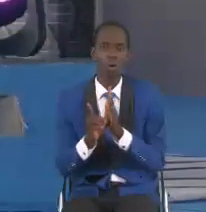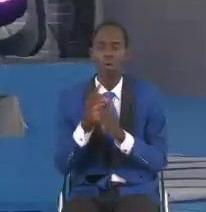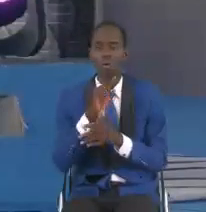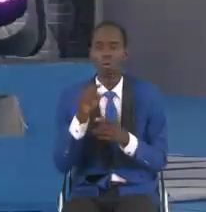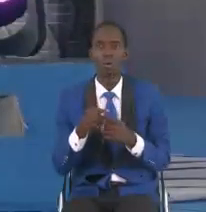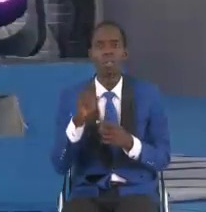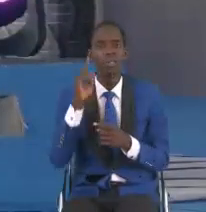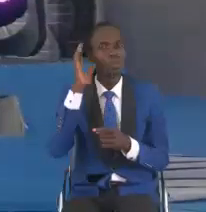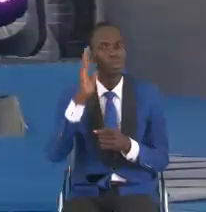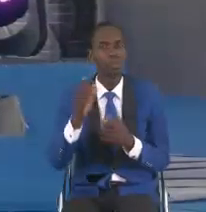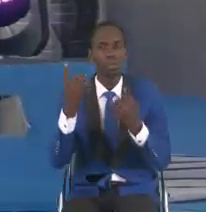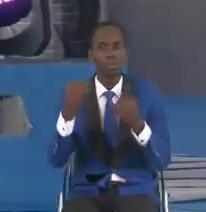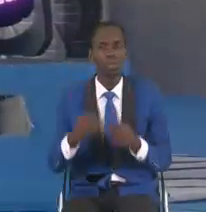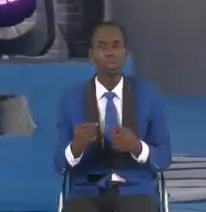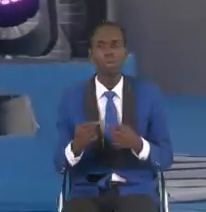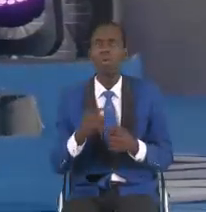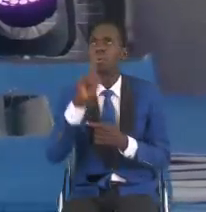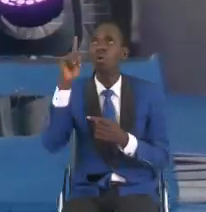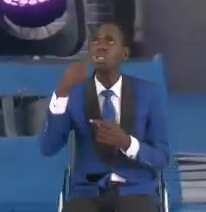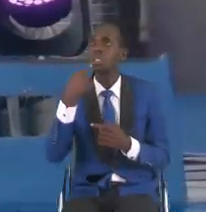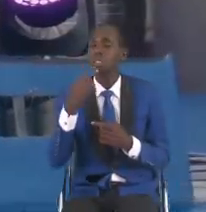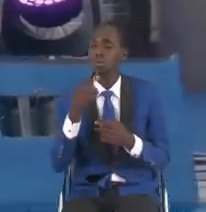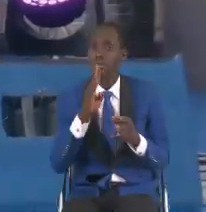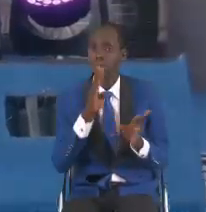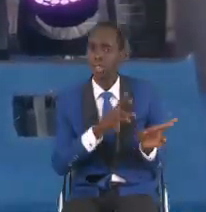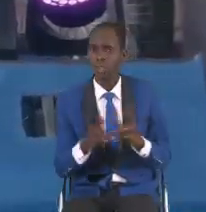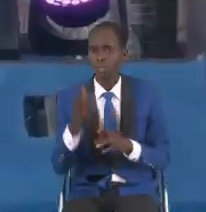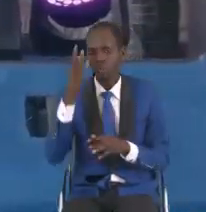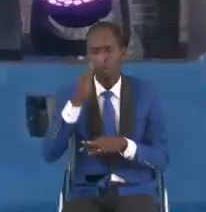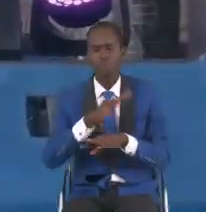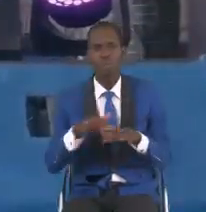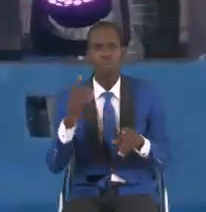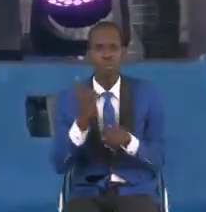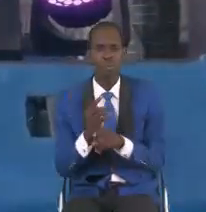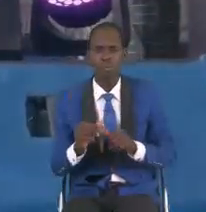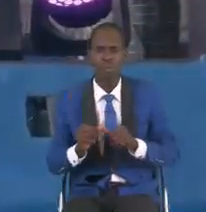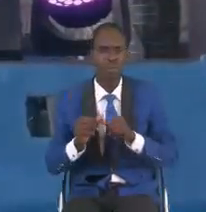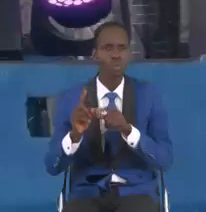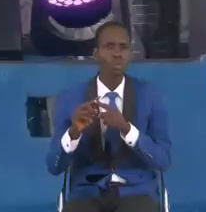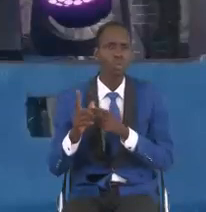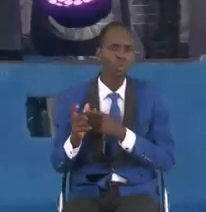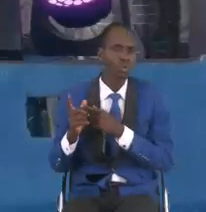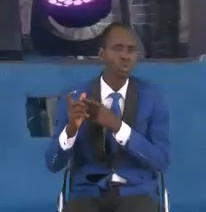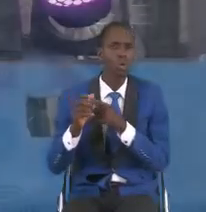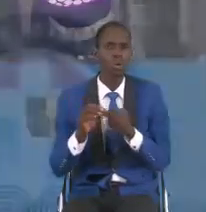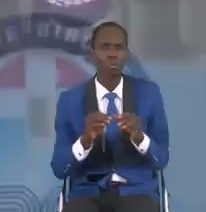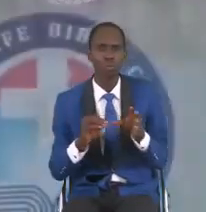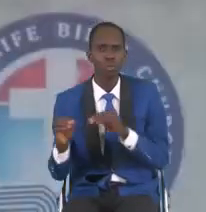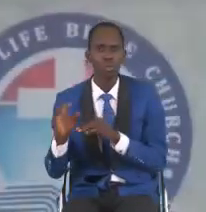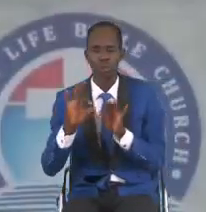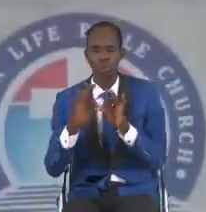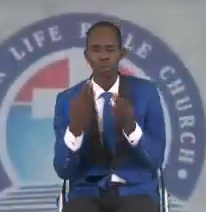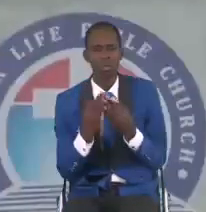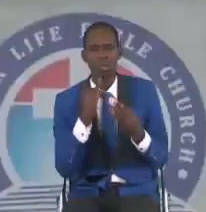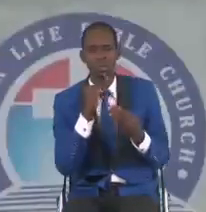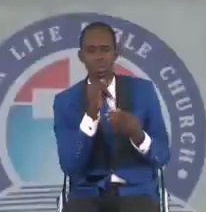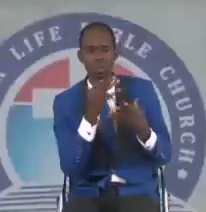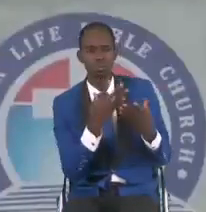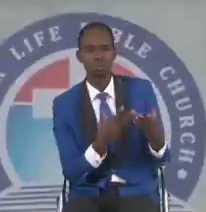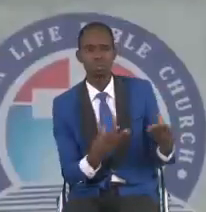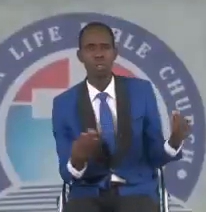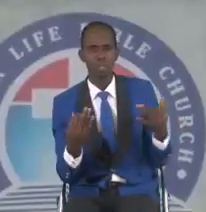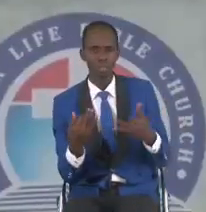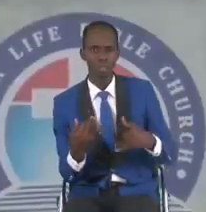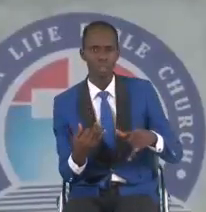should be ready, why we just running and moving on and moving on? The family is not settled. And yet we, you